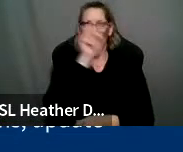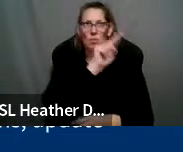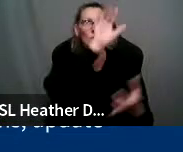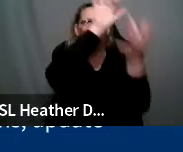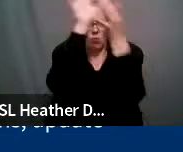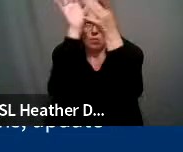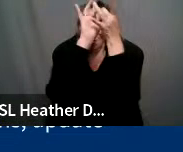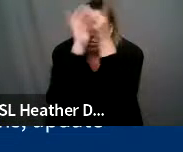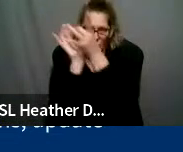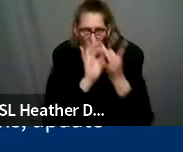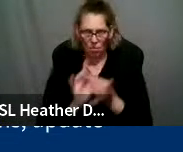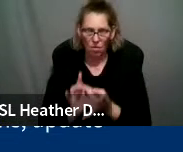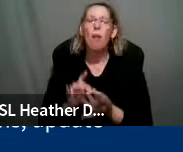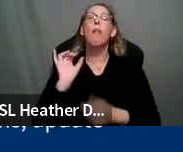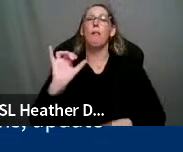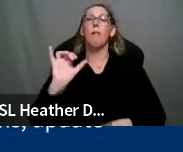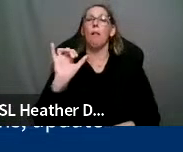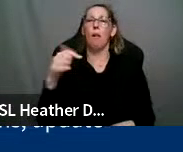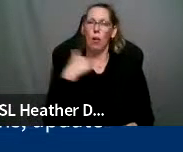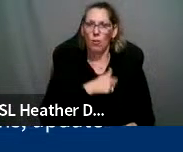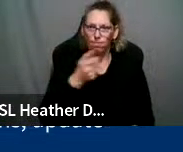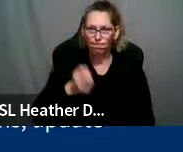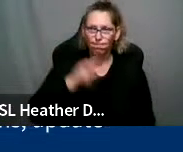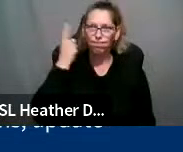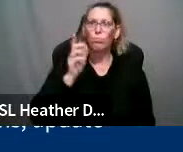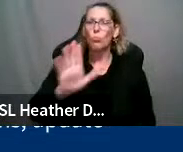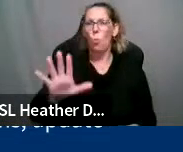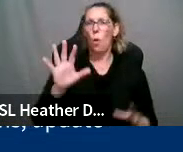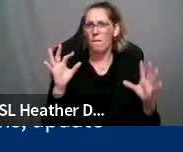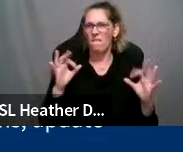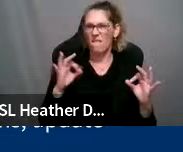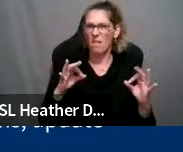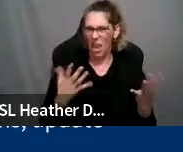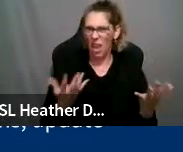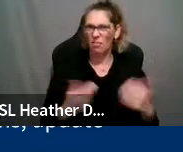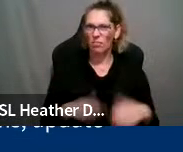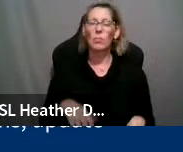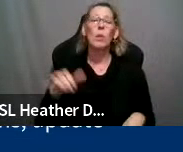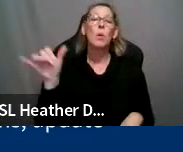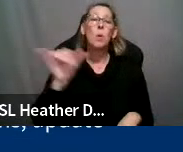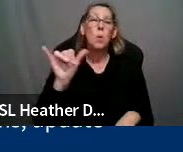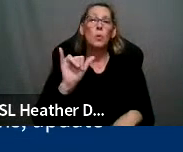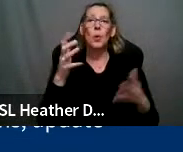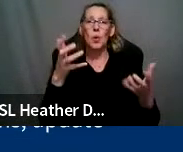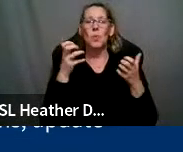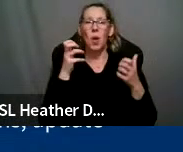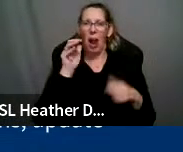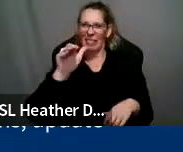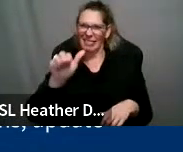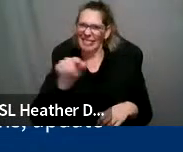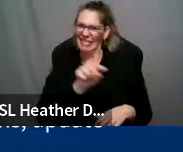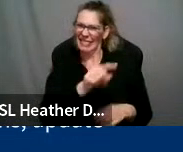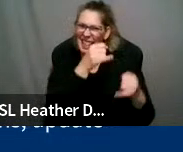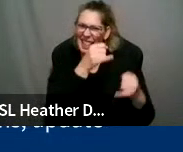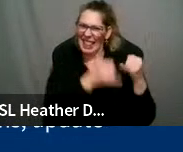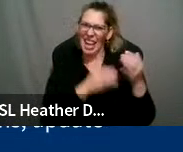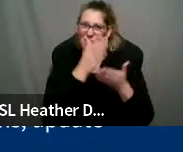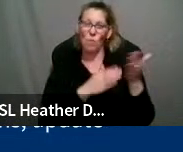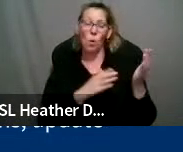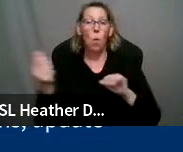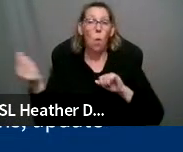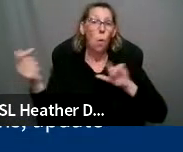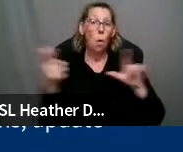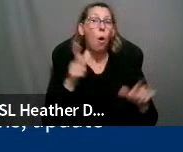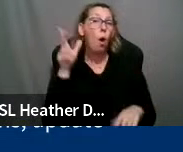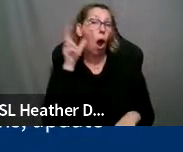make sure that we get your feedback right. And also, I want to call to your attention this last bullet here, that all audio